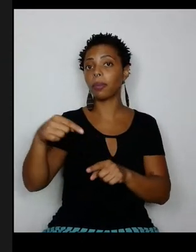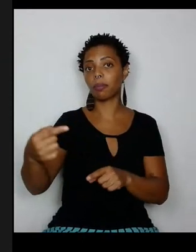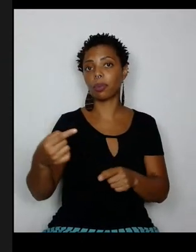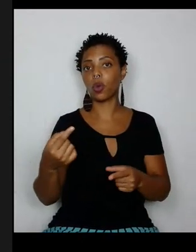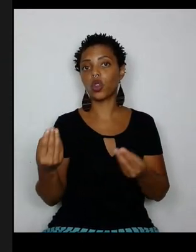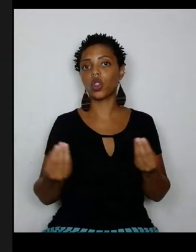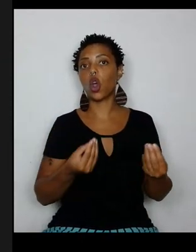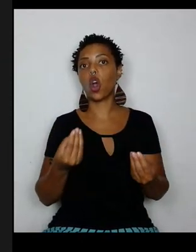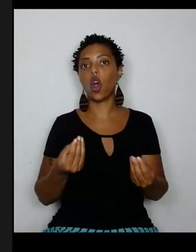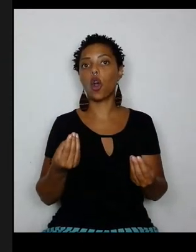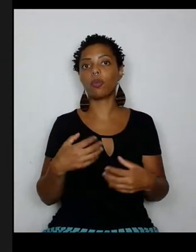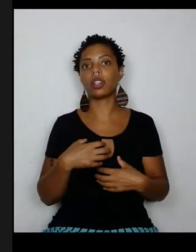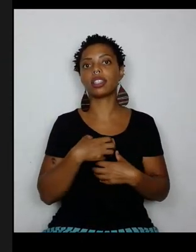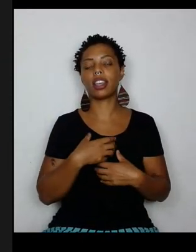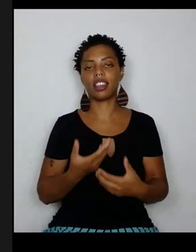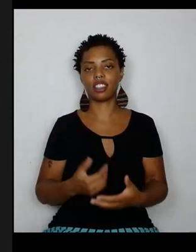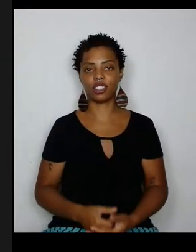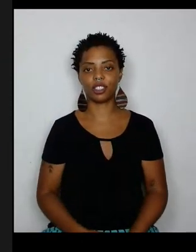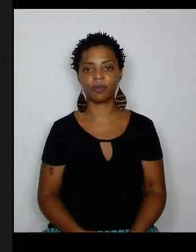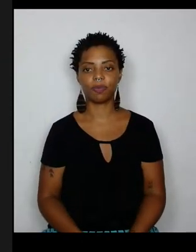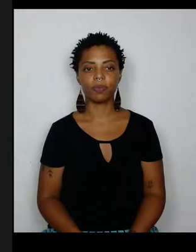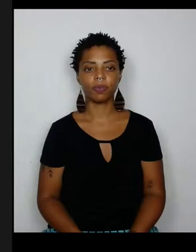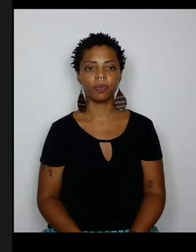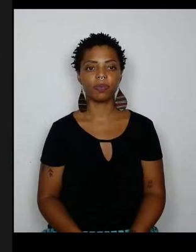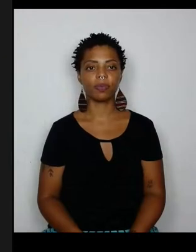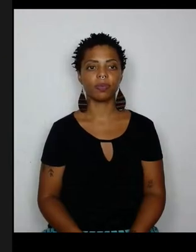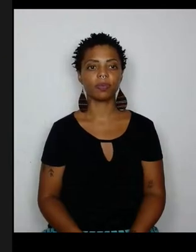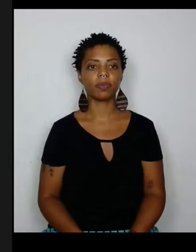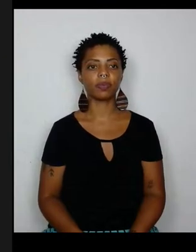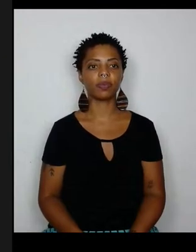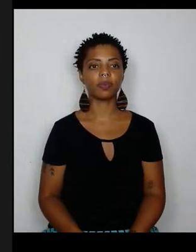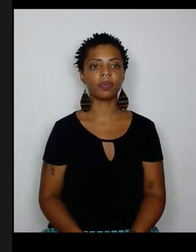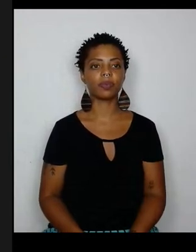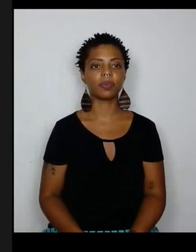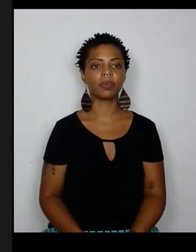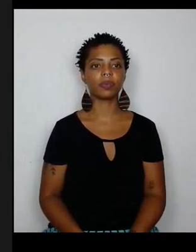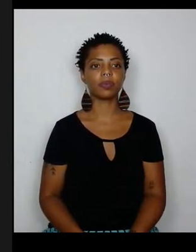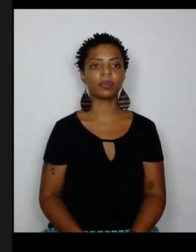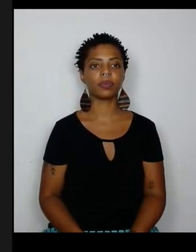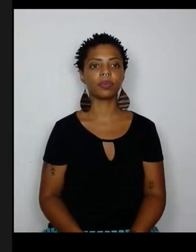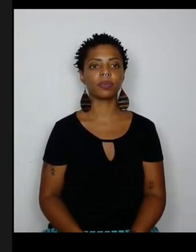how his perspectives are approached and received by the audience